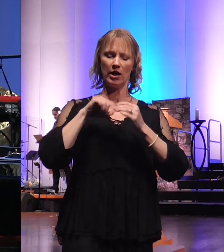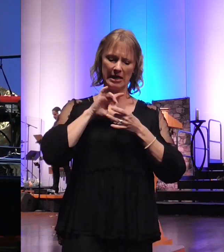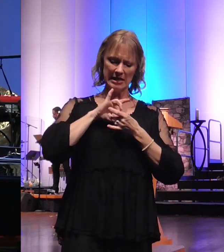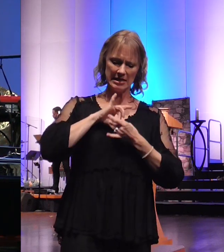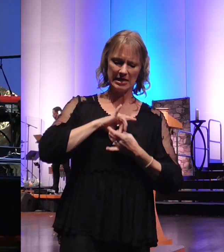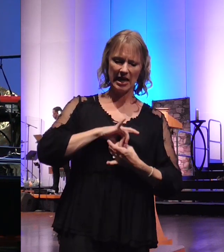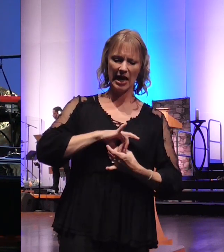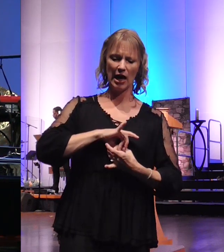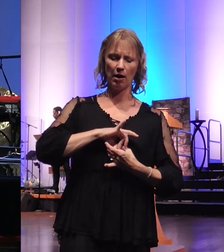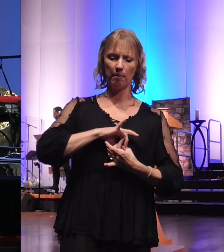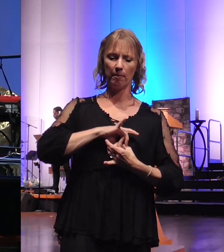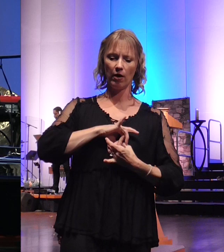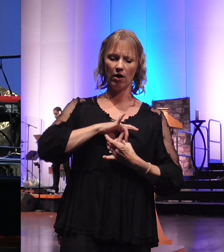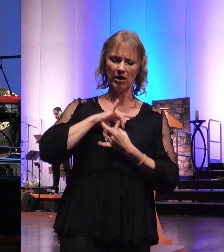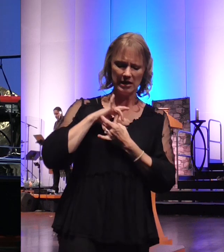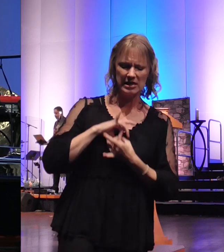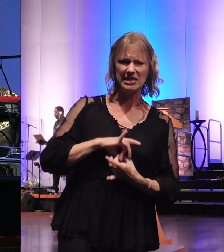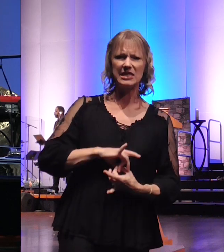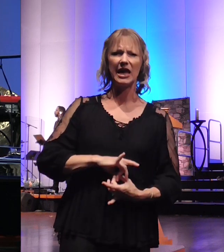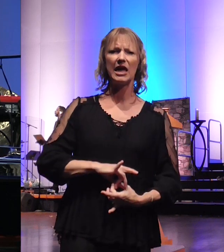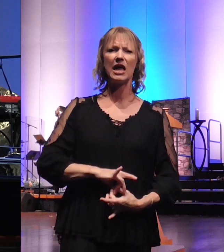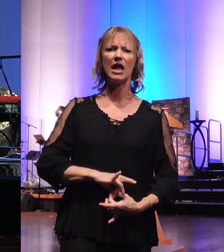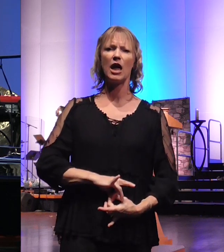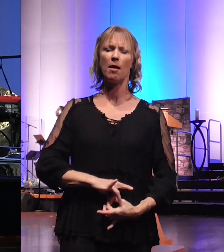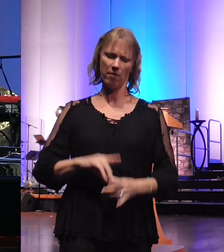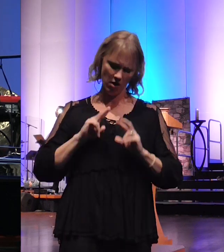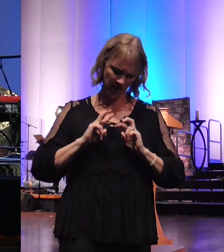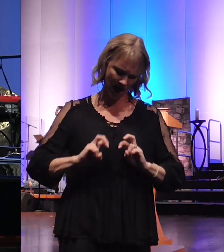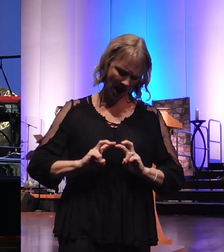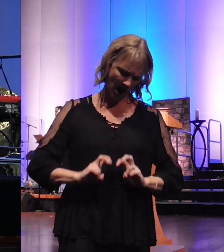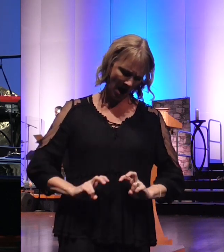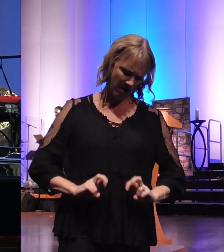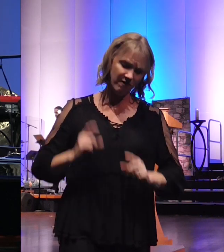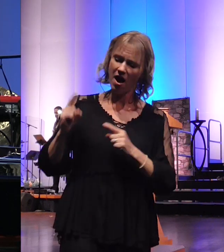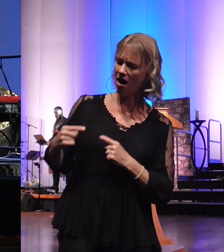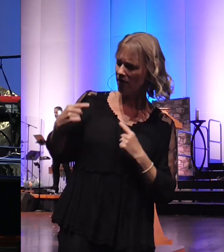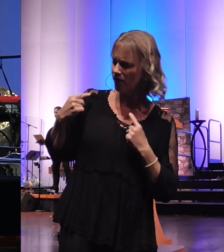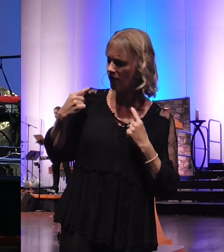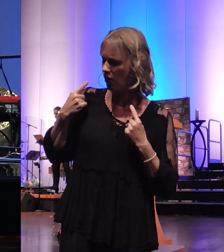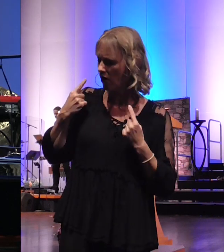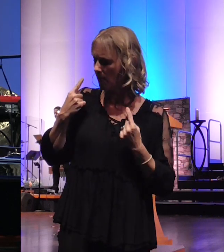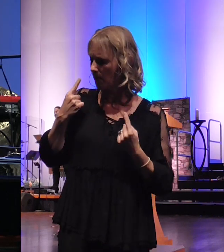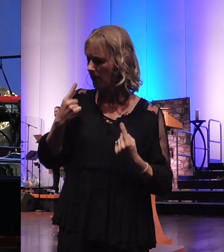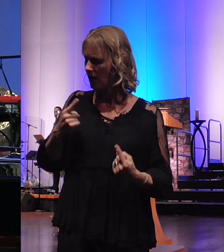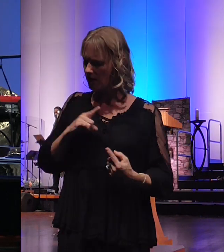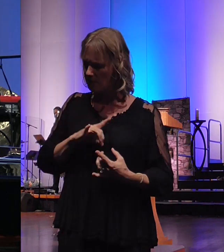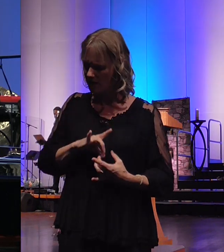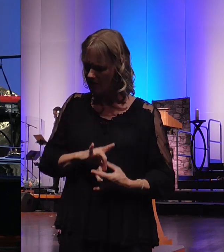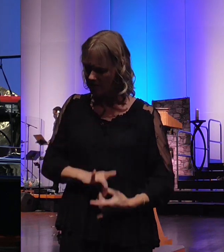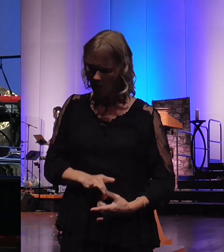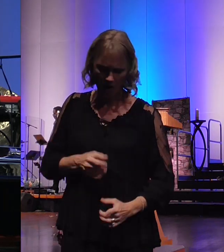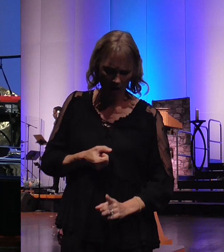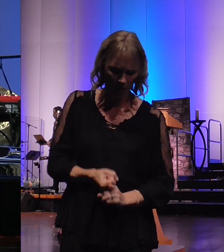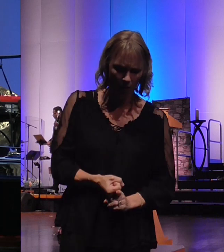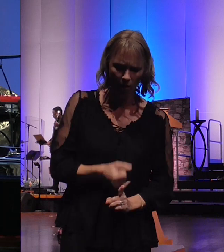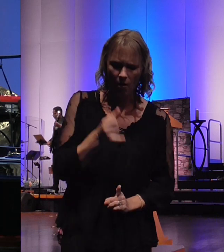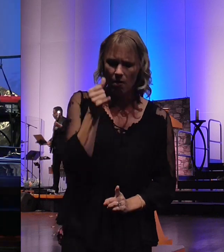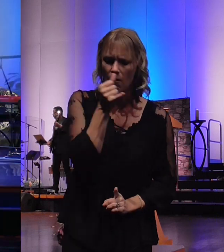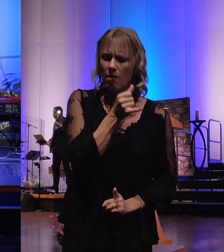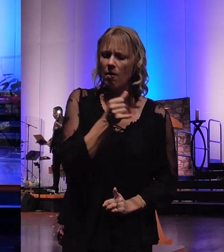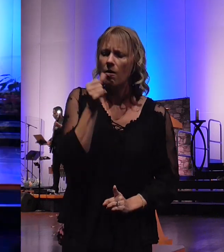deeper, deeper, deeper than I've ever been